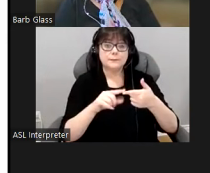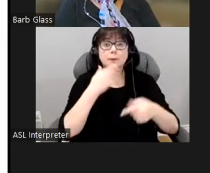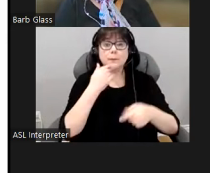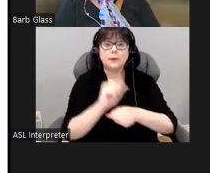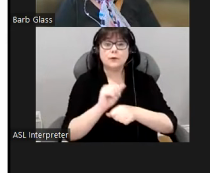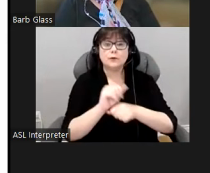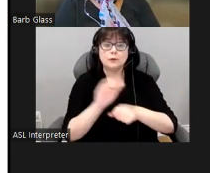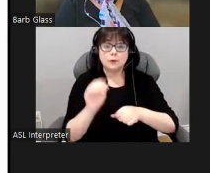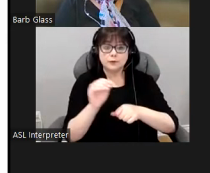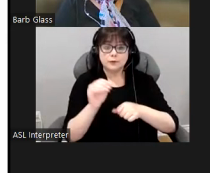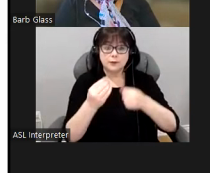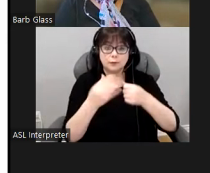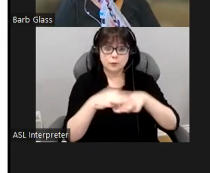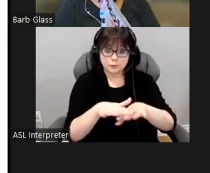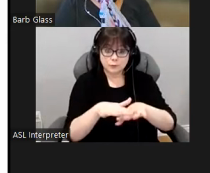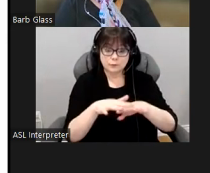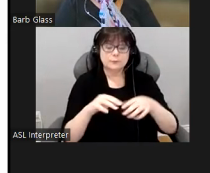integration,